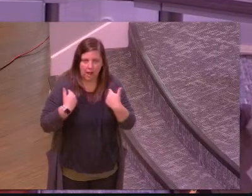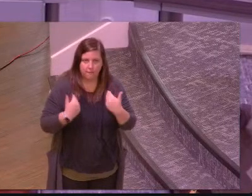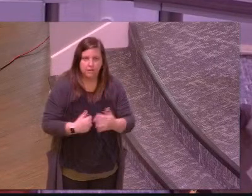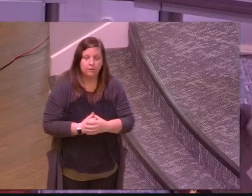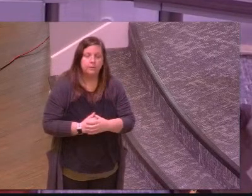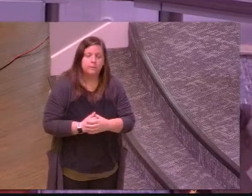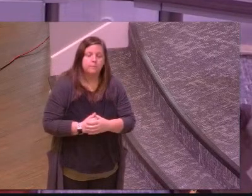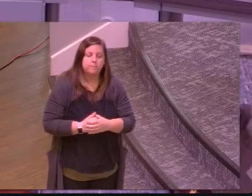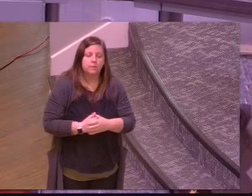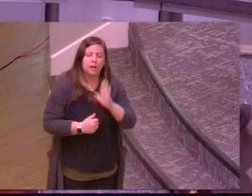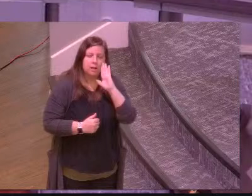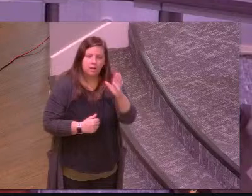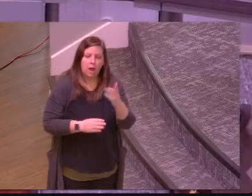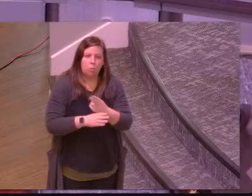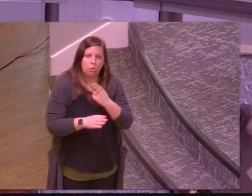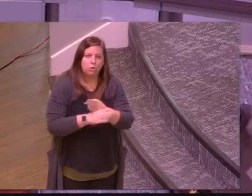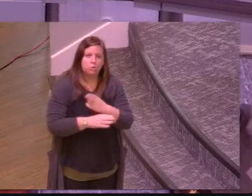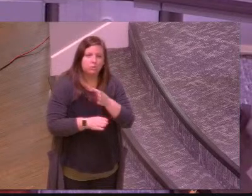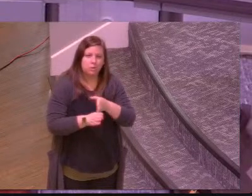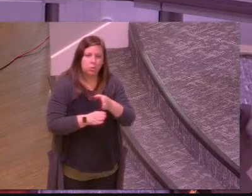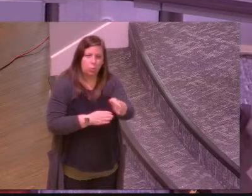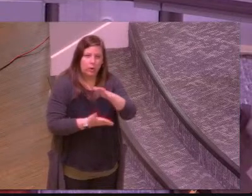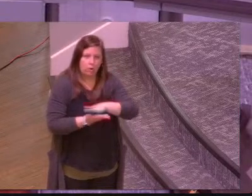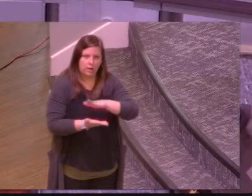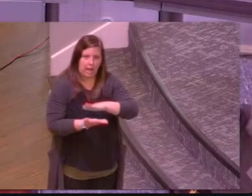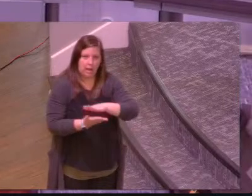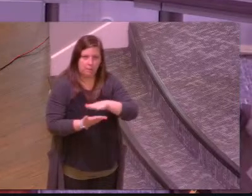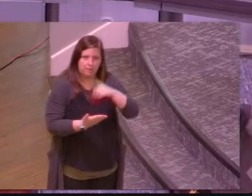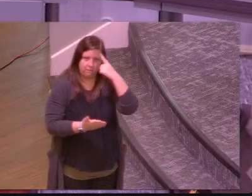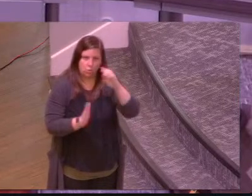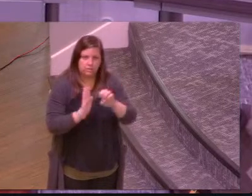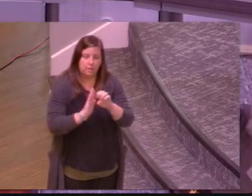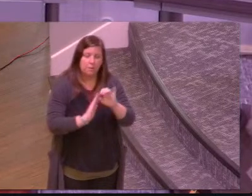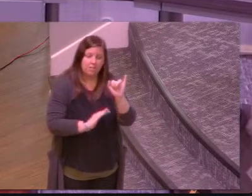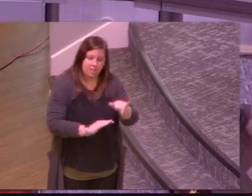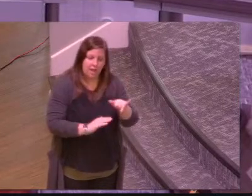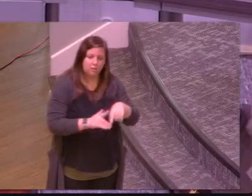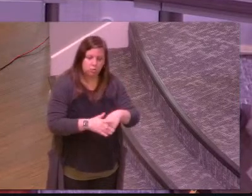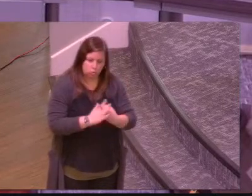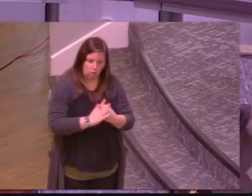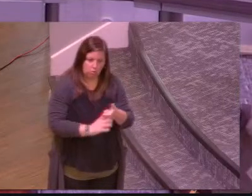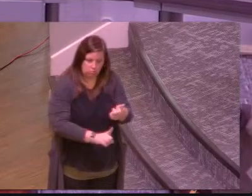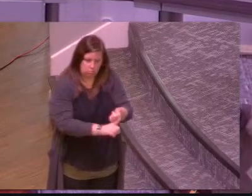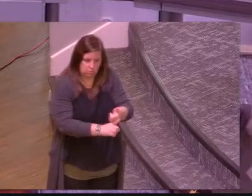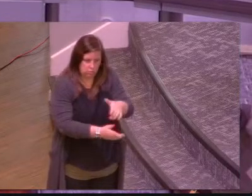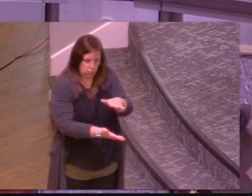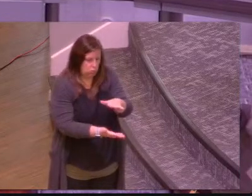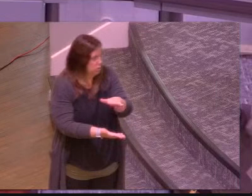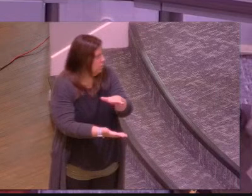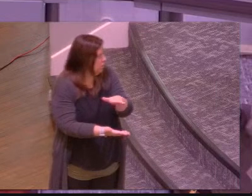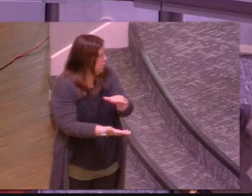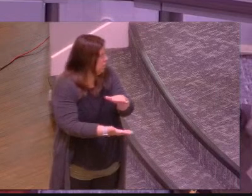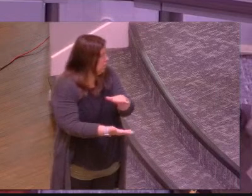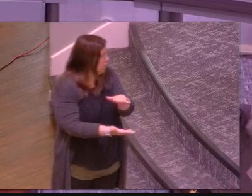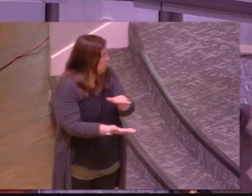as an example, that started out as a school, right? And then the children didn't want it to be a school.